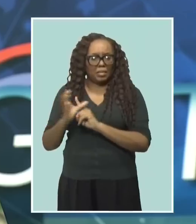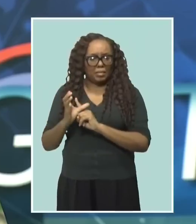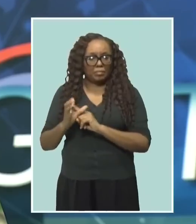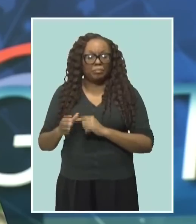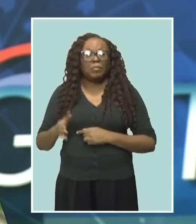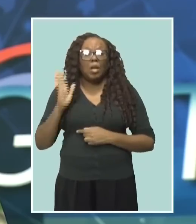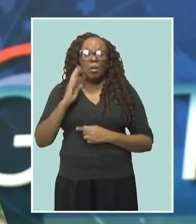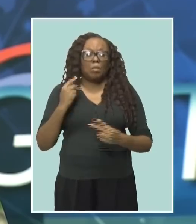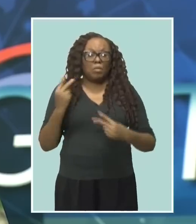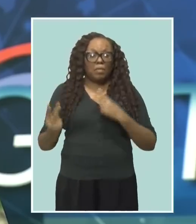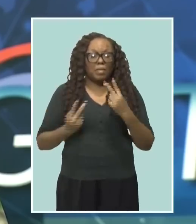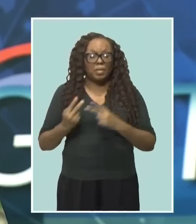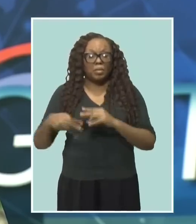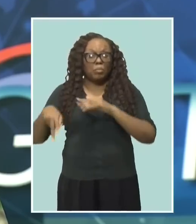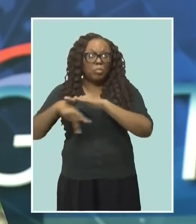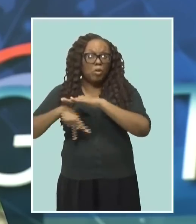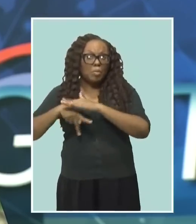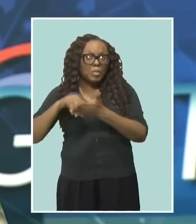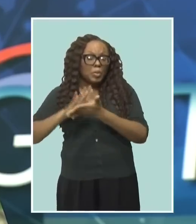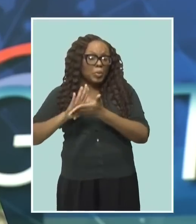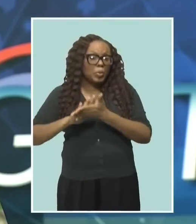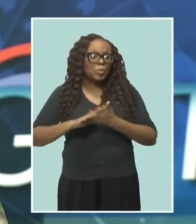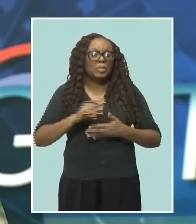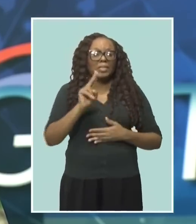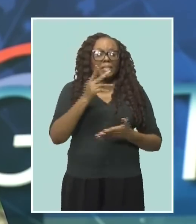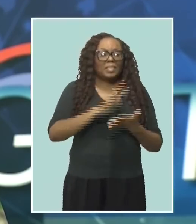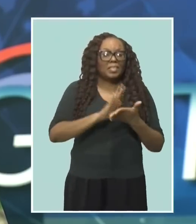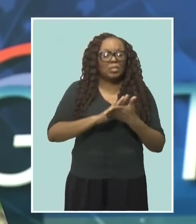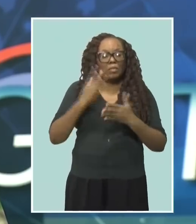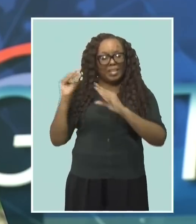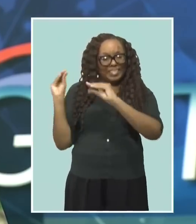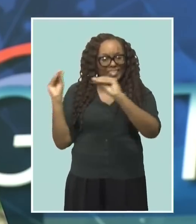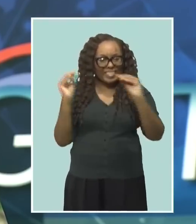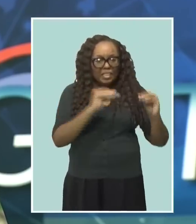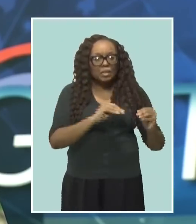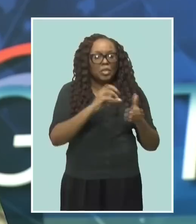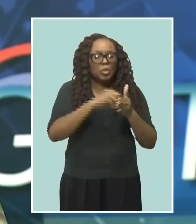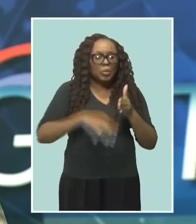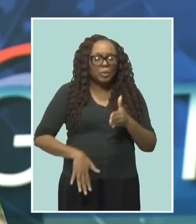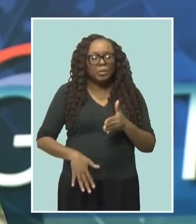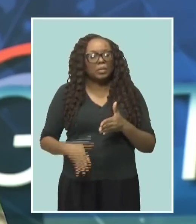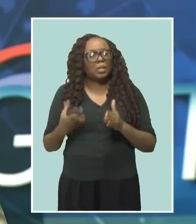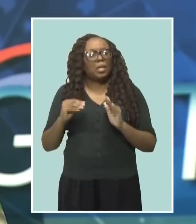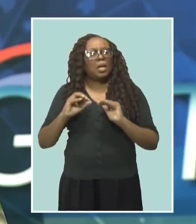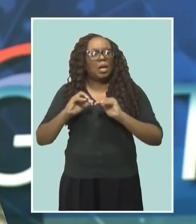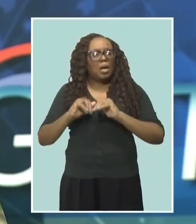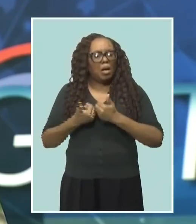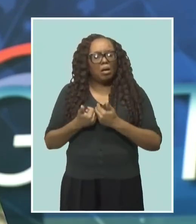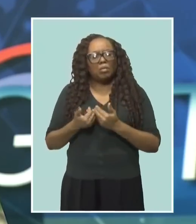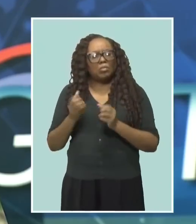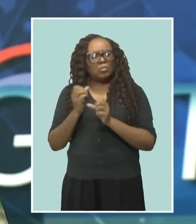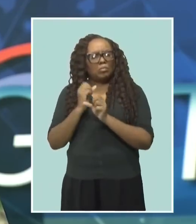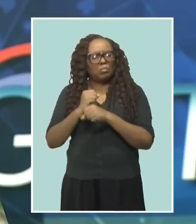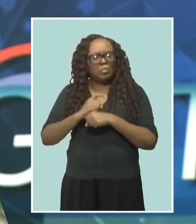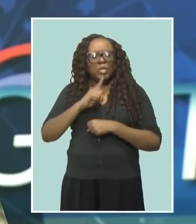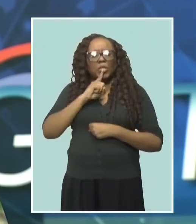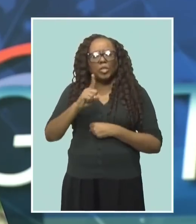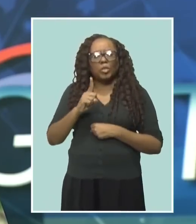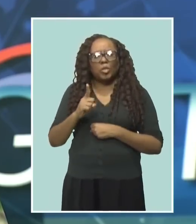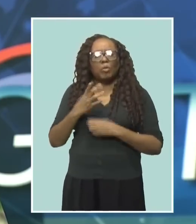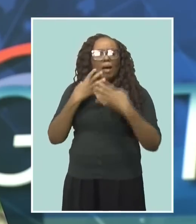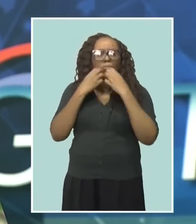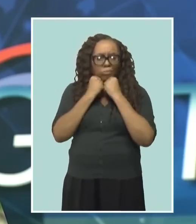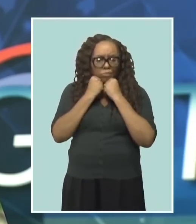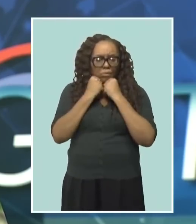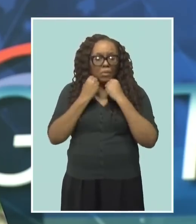schools across the country to further educate students on how we can collectively contribute to its safeguarding. Barbados